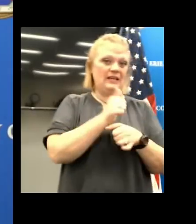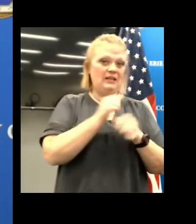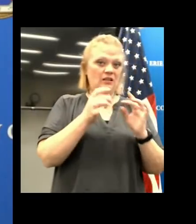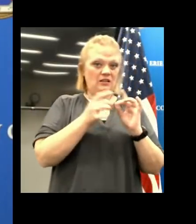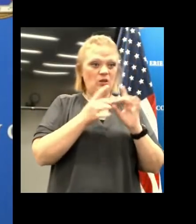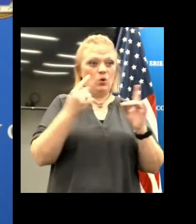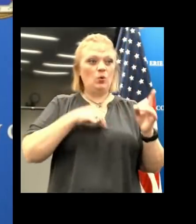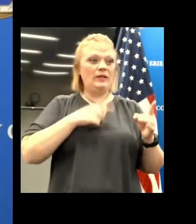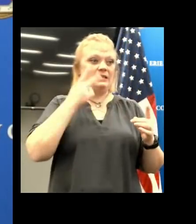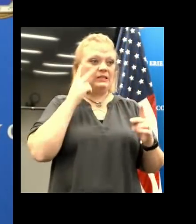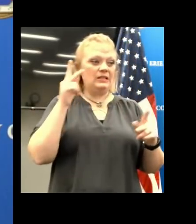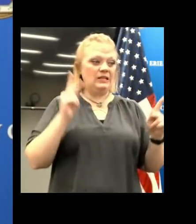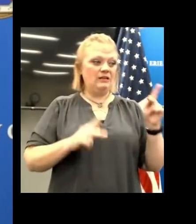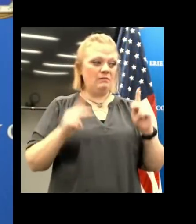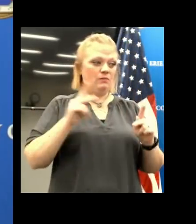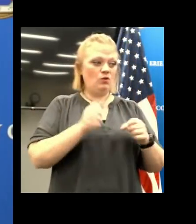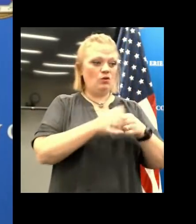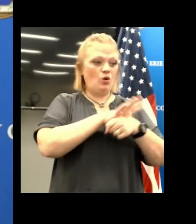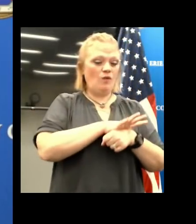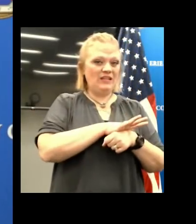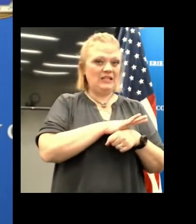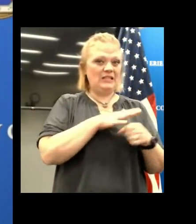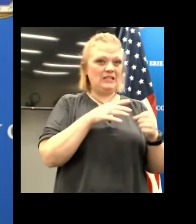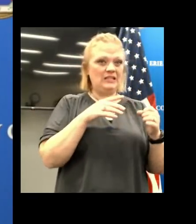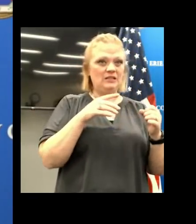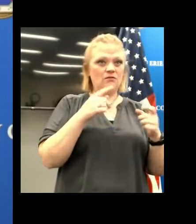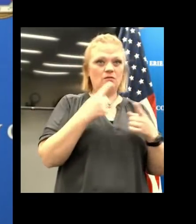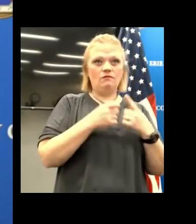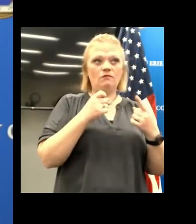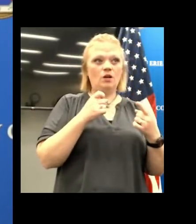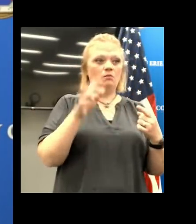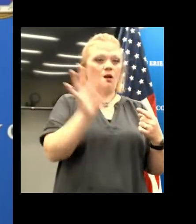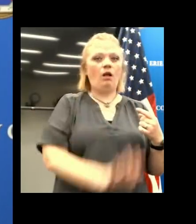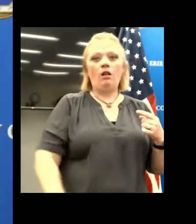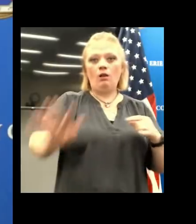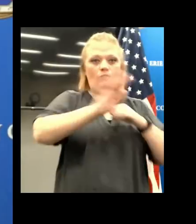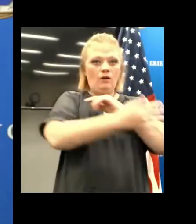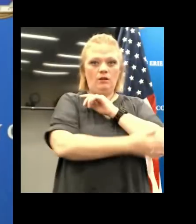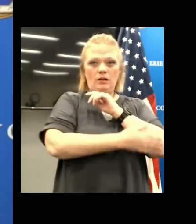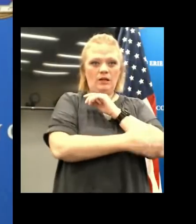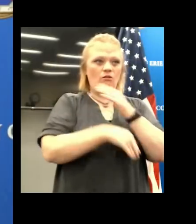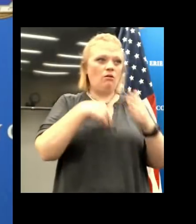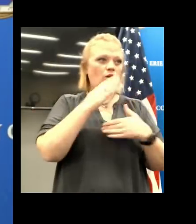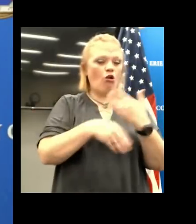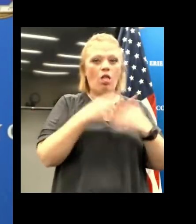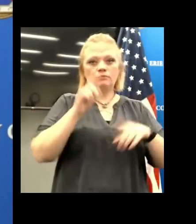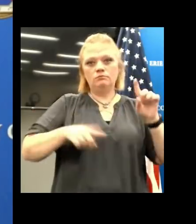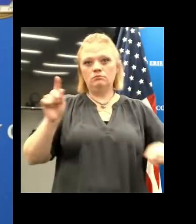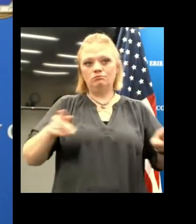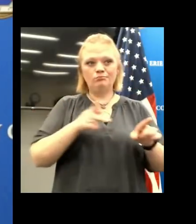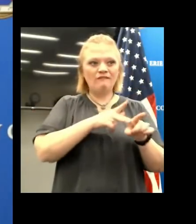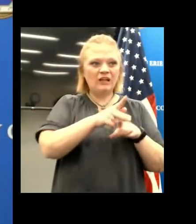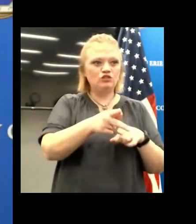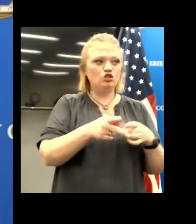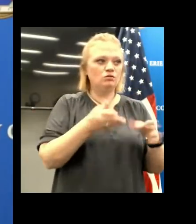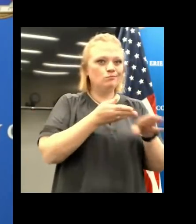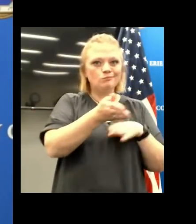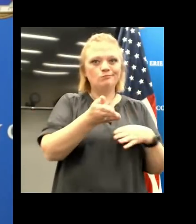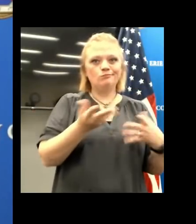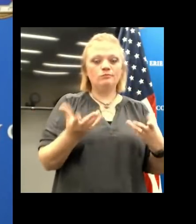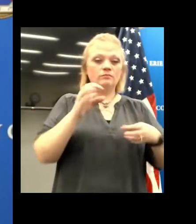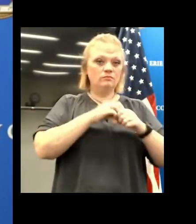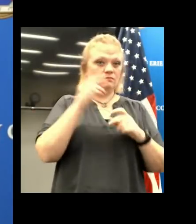seeing people who are COVID-19 from all parts of the county, from all professions, or including